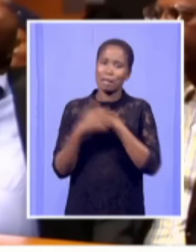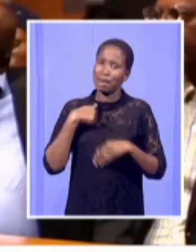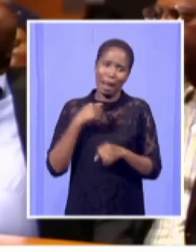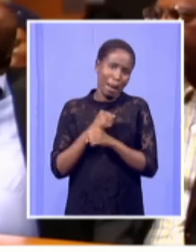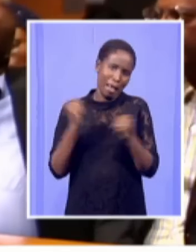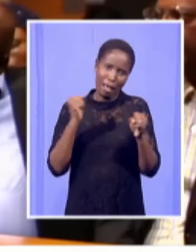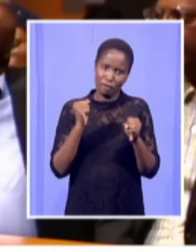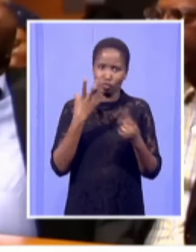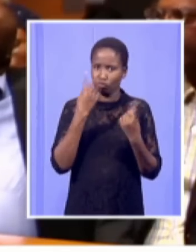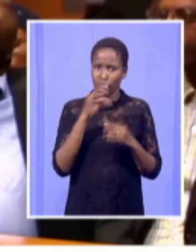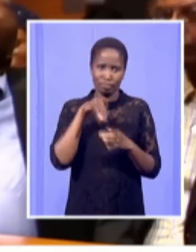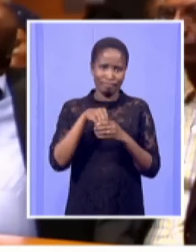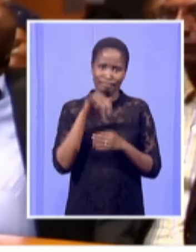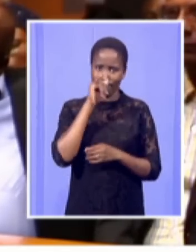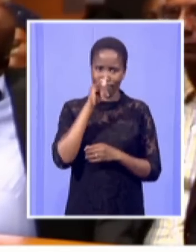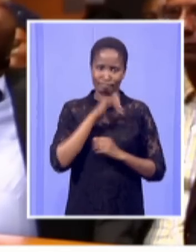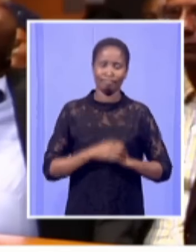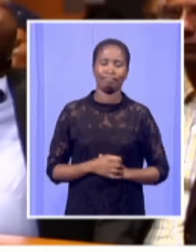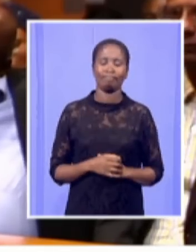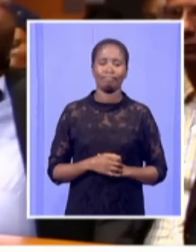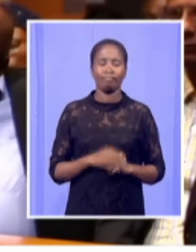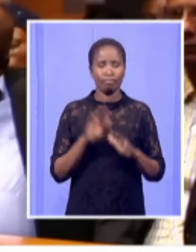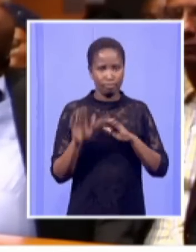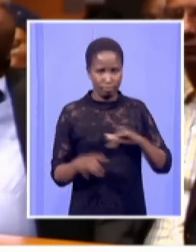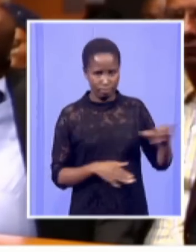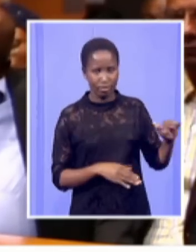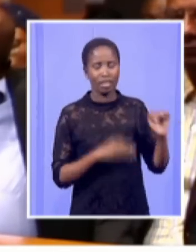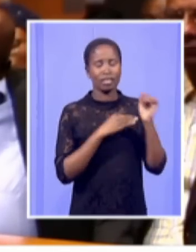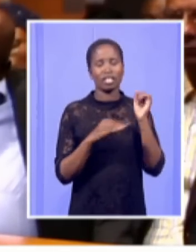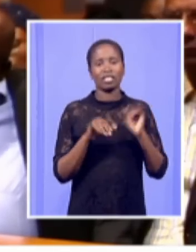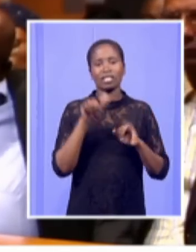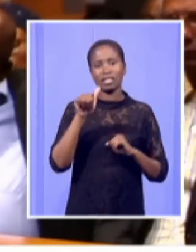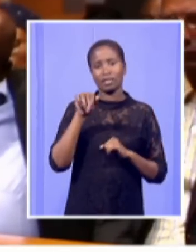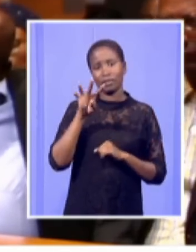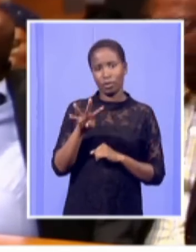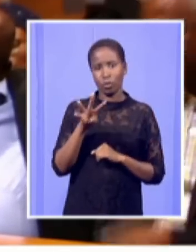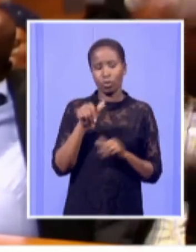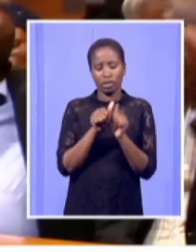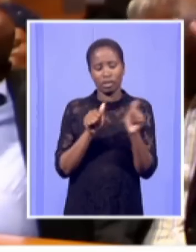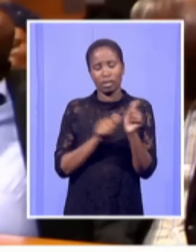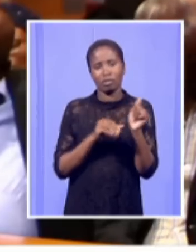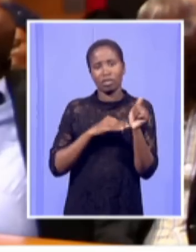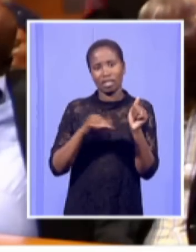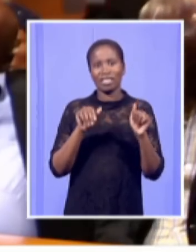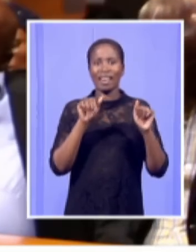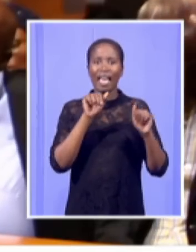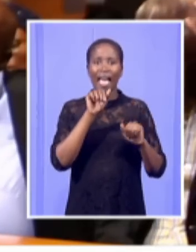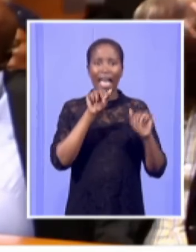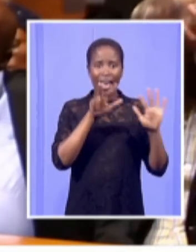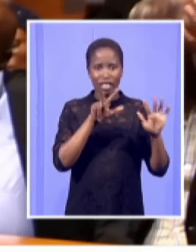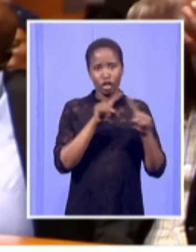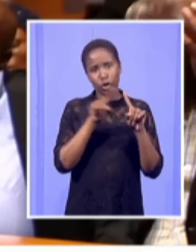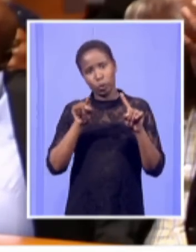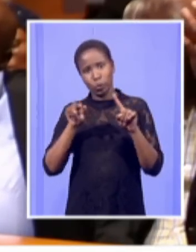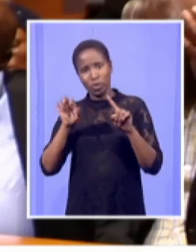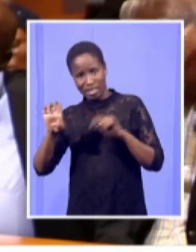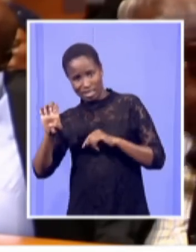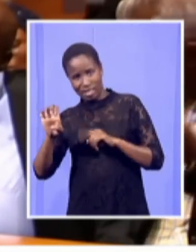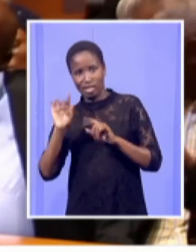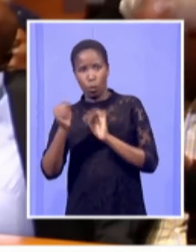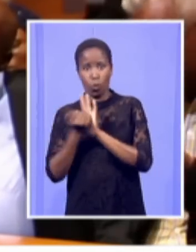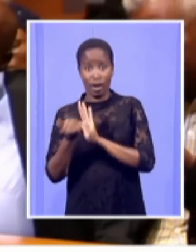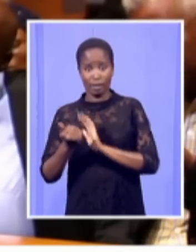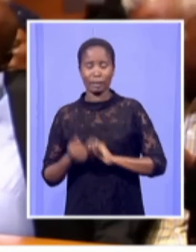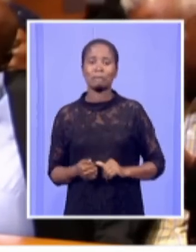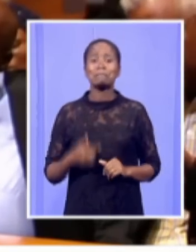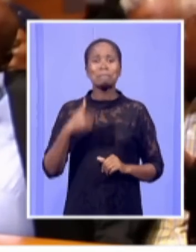against me. Then we deal with the provisions of Section 64, subsections A to E of the Act. I do not have a